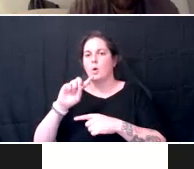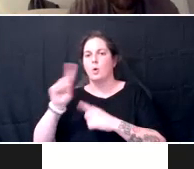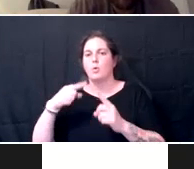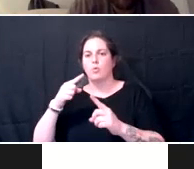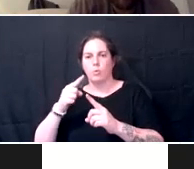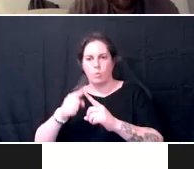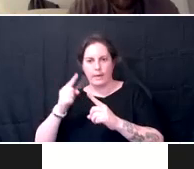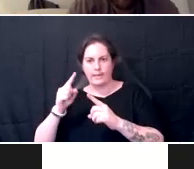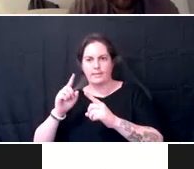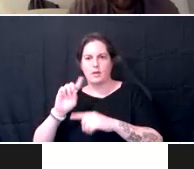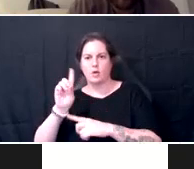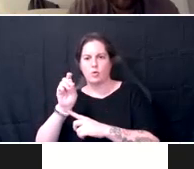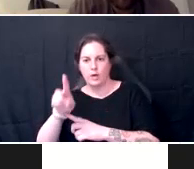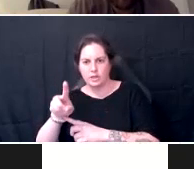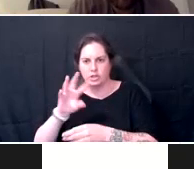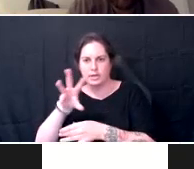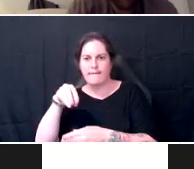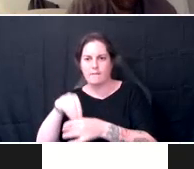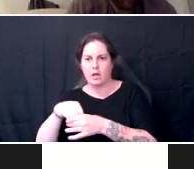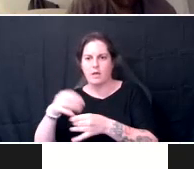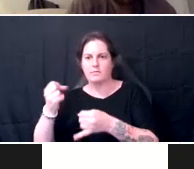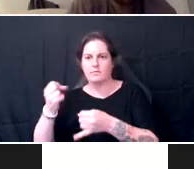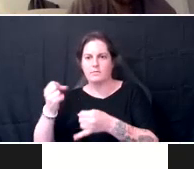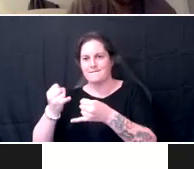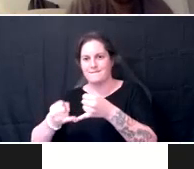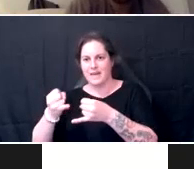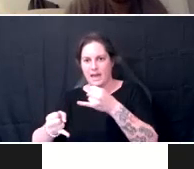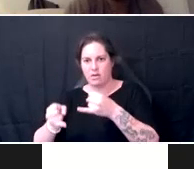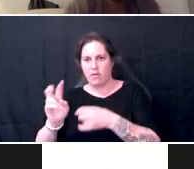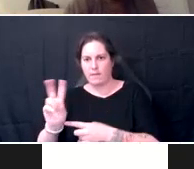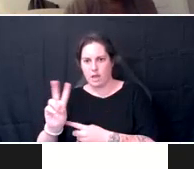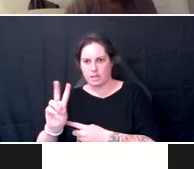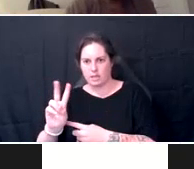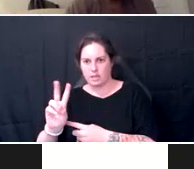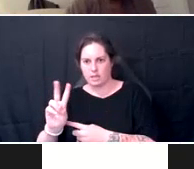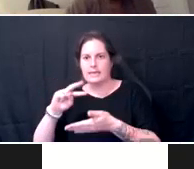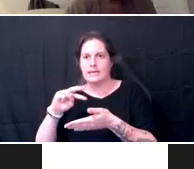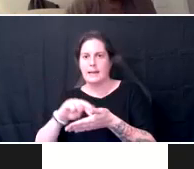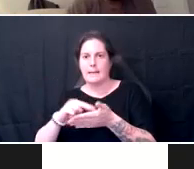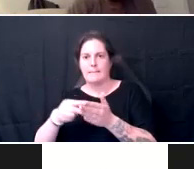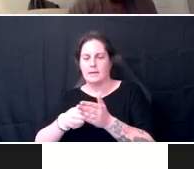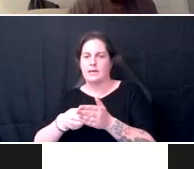squared. And so remember, this goes to zero.